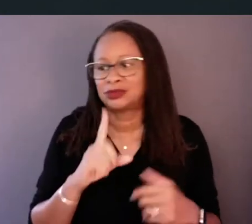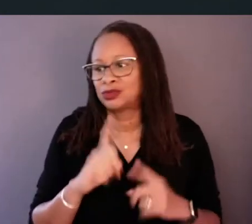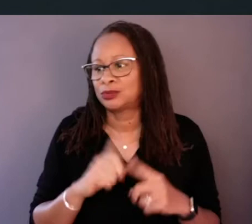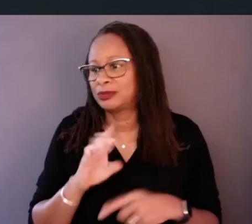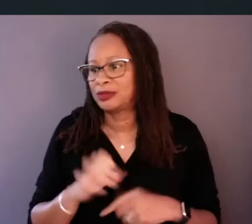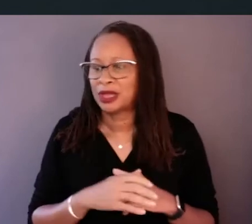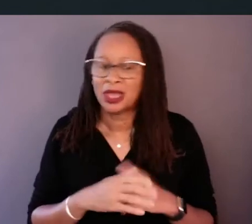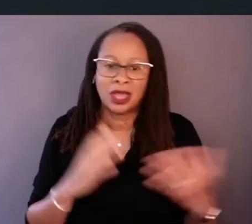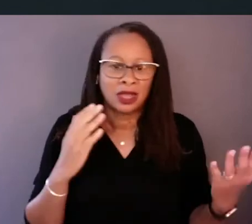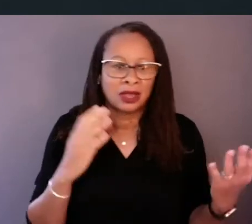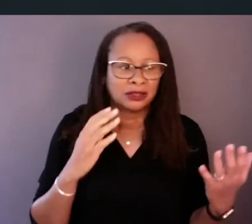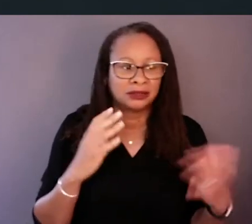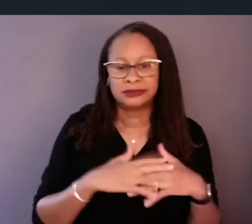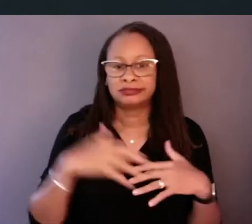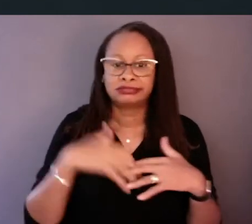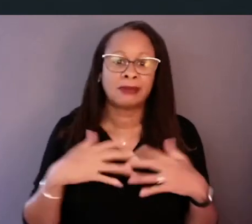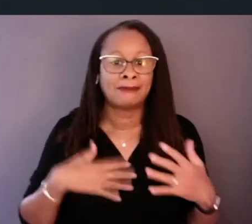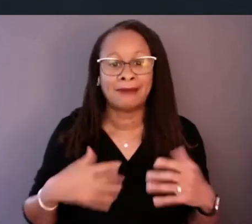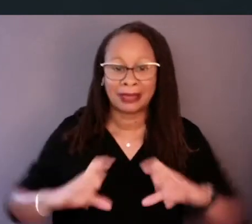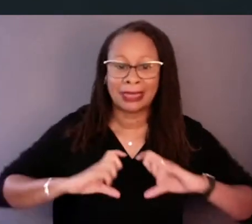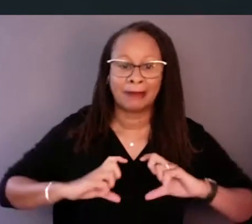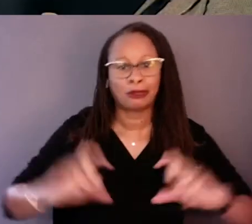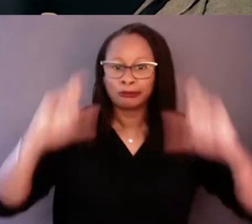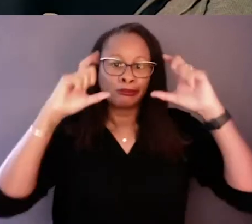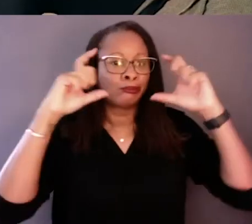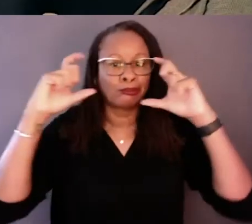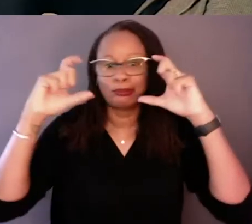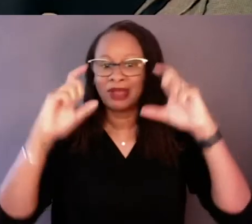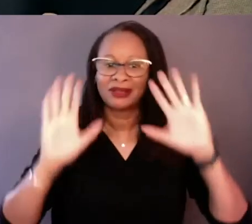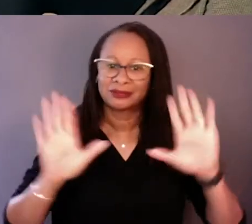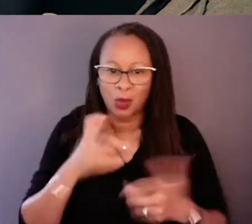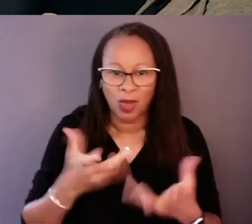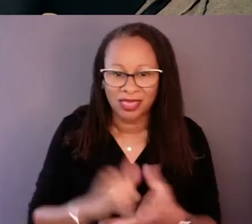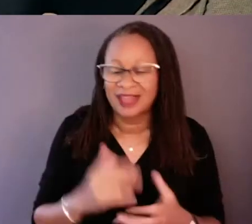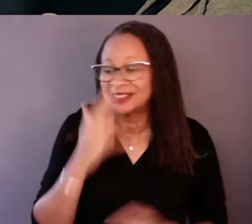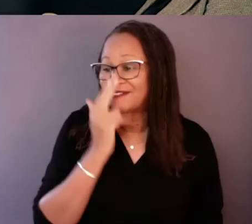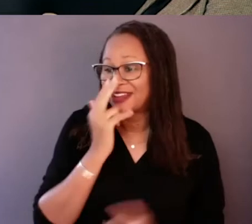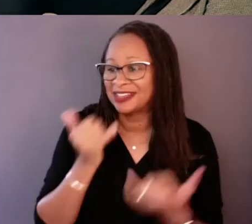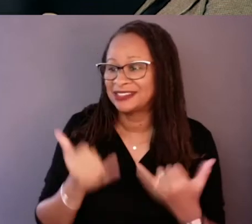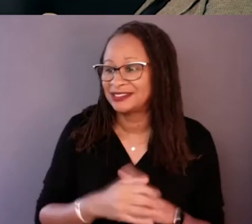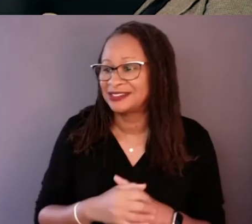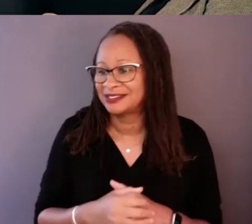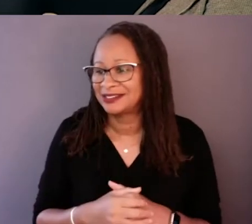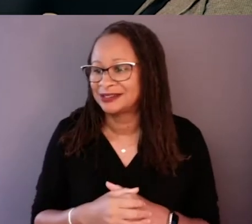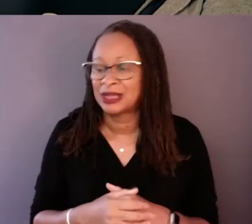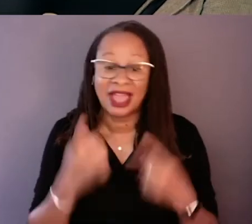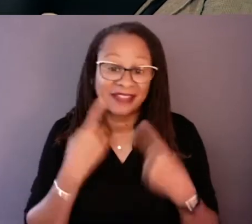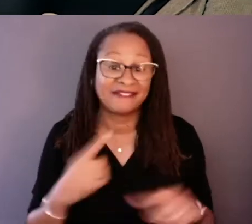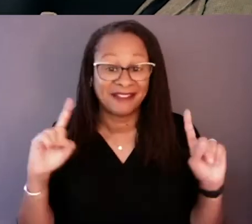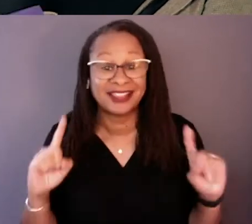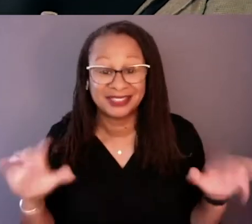a non-indigenous person carrying my camera around. And it's funny because nowadays I can finally do that